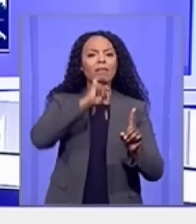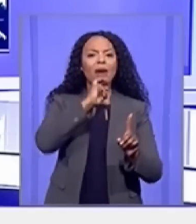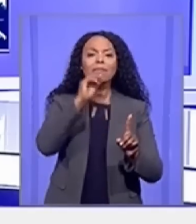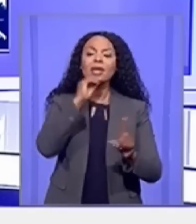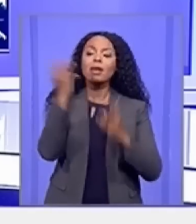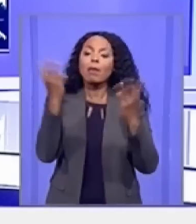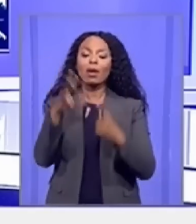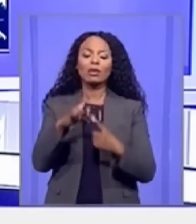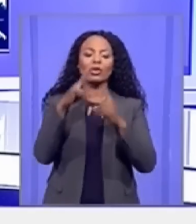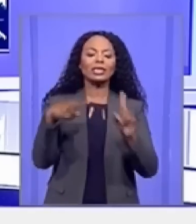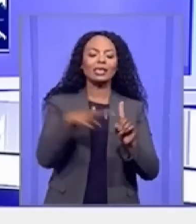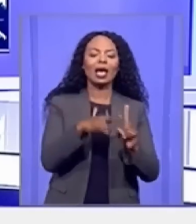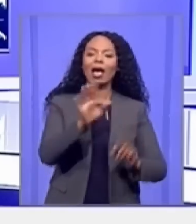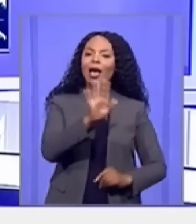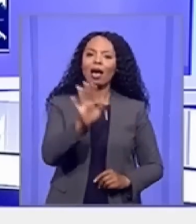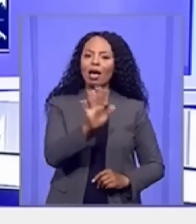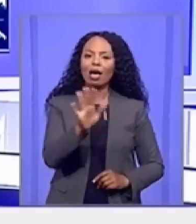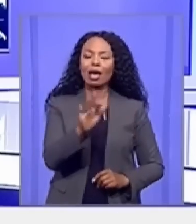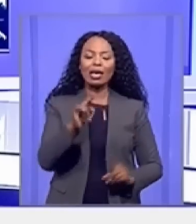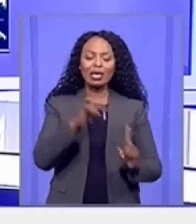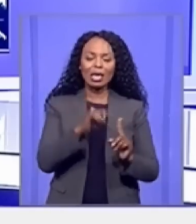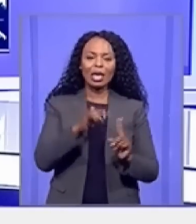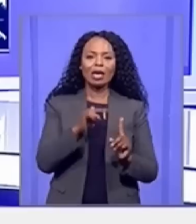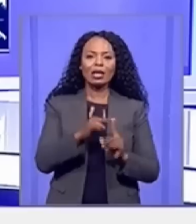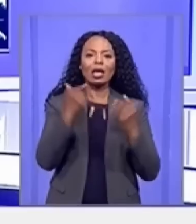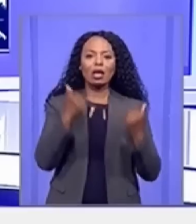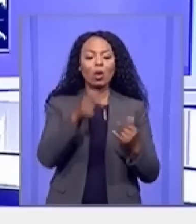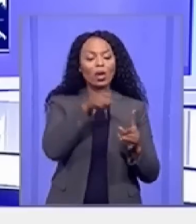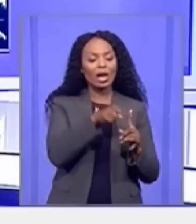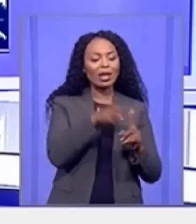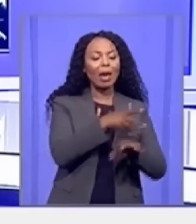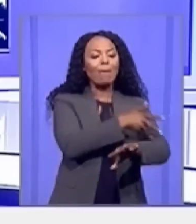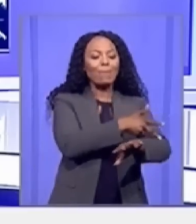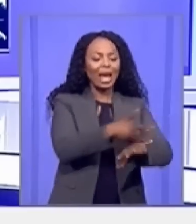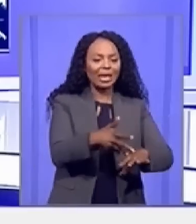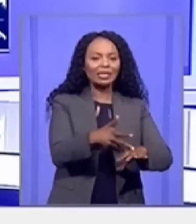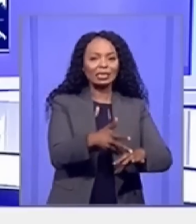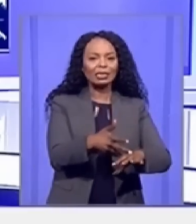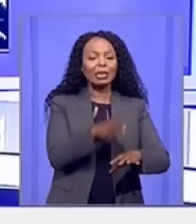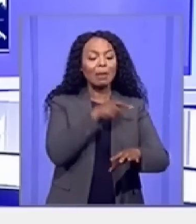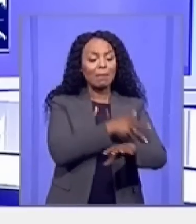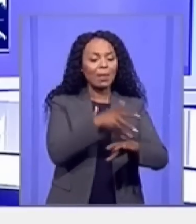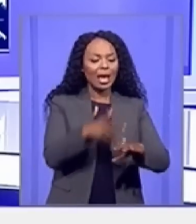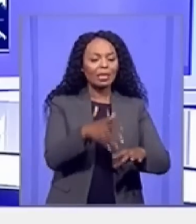setjhaba empa morena o tla setjhabeng ka madi a hae ka hona